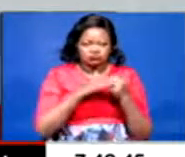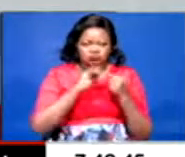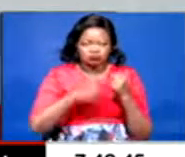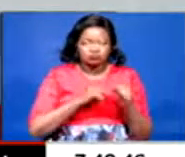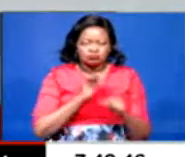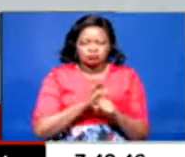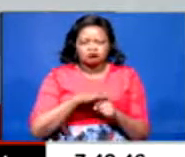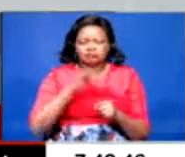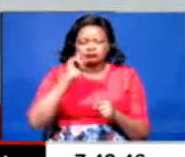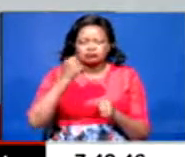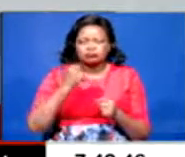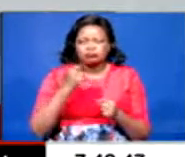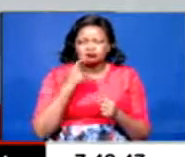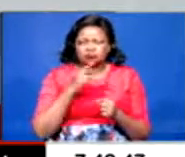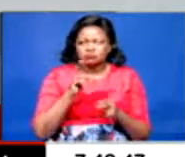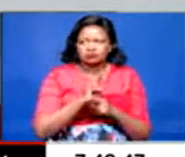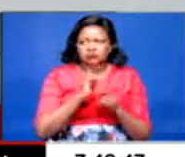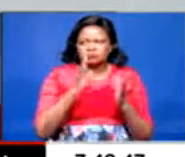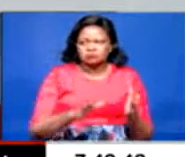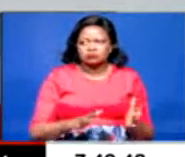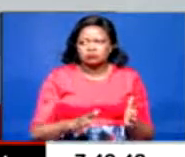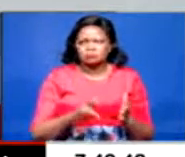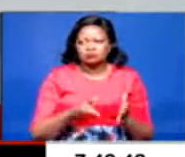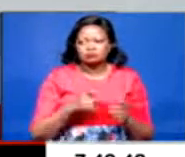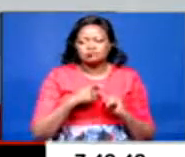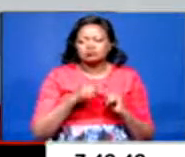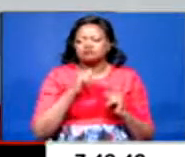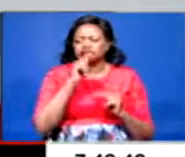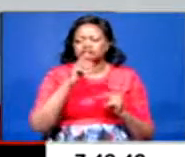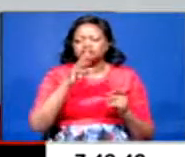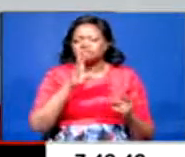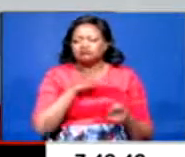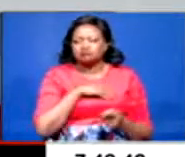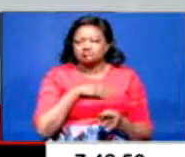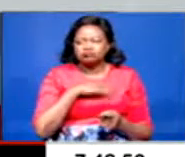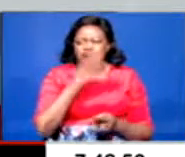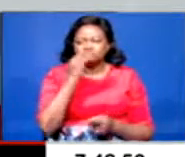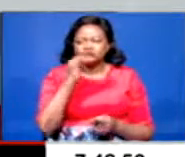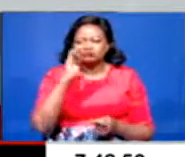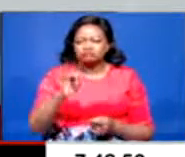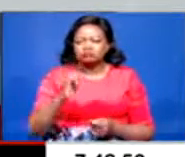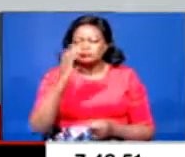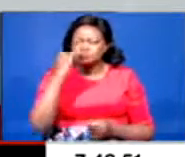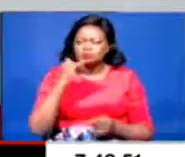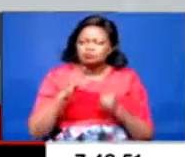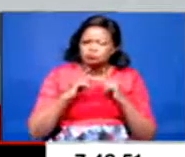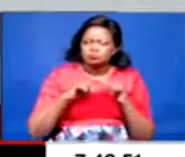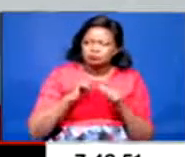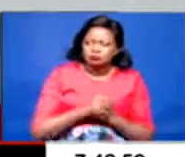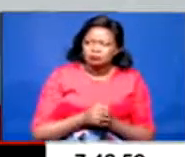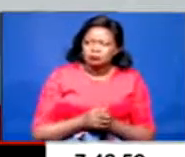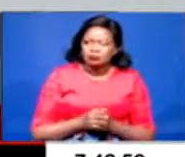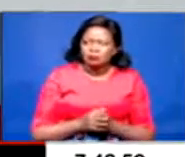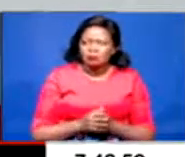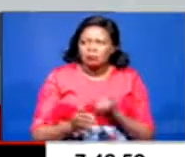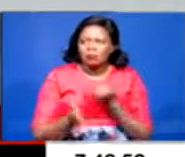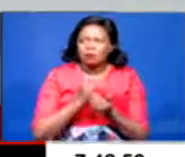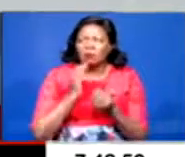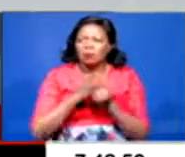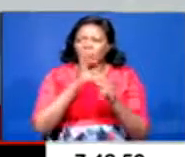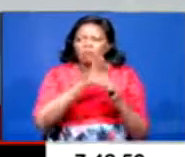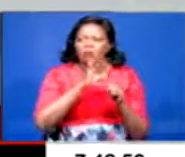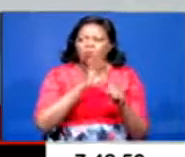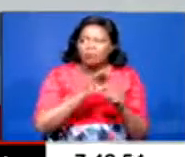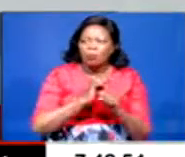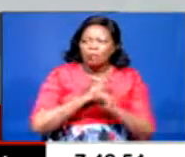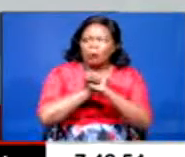will be quote-unquote observers, even though they're not accredited by IBC. Yeah, the silent observers. Yeah, because you've had talk about take care of your vote, chunga kura, protect